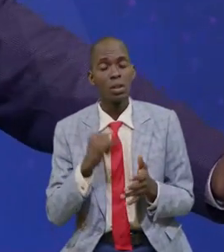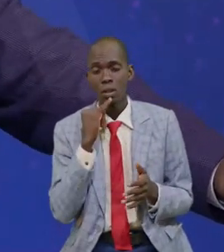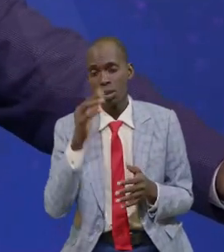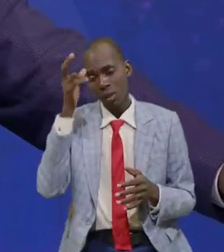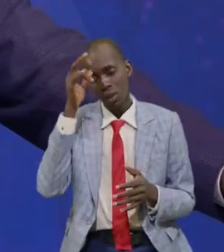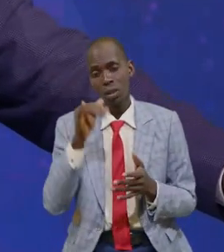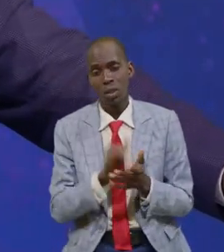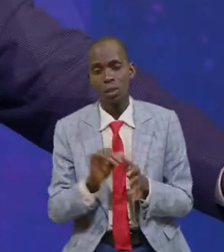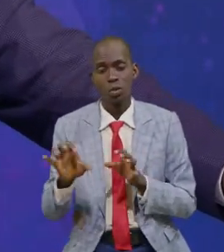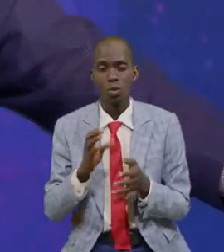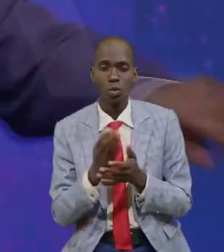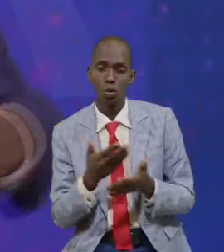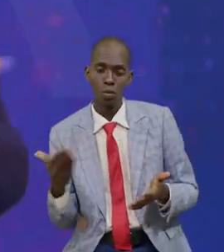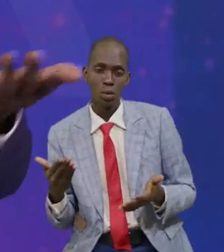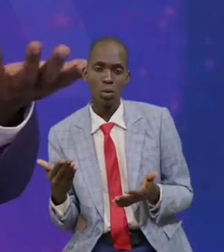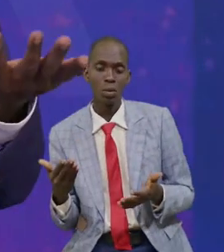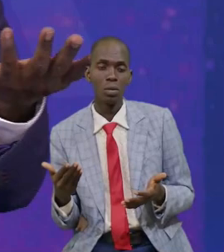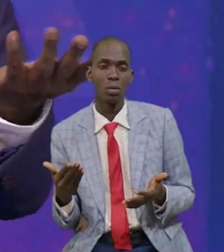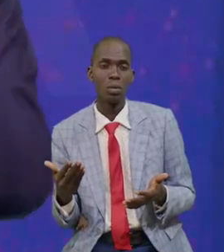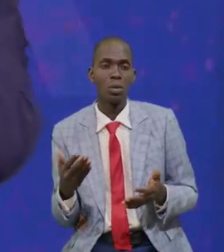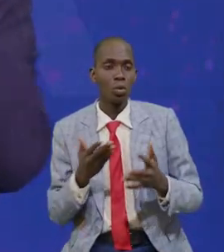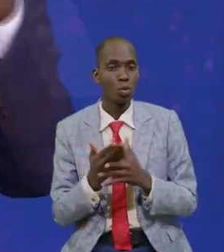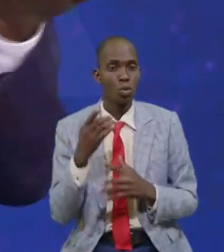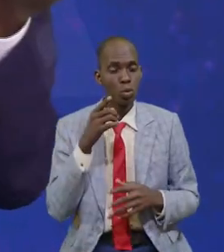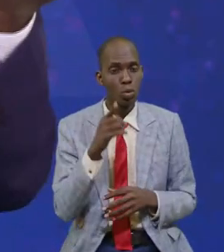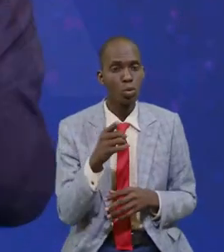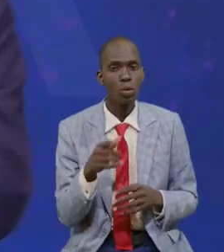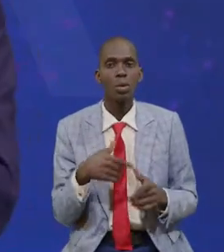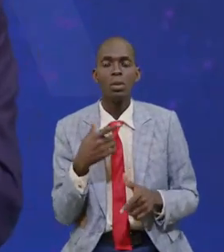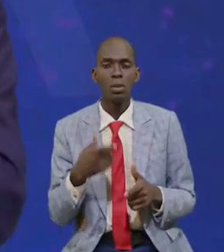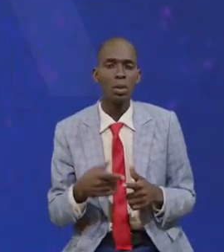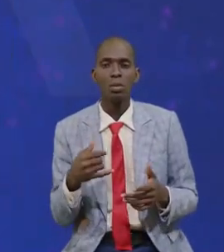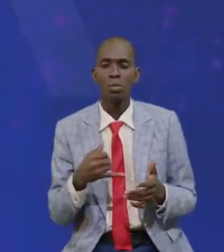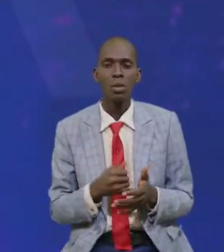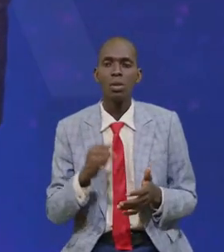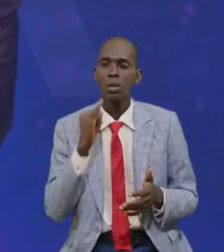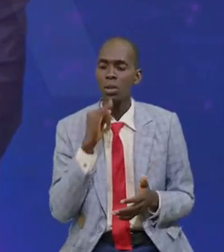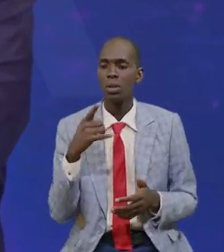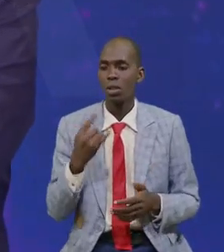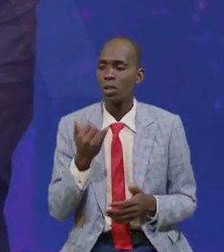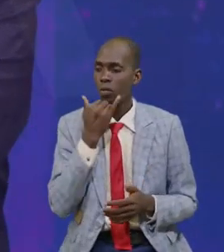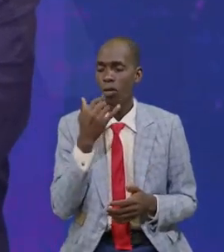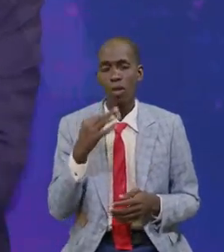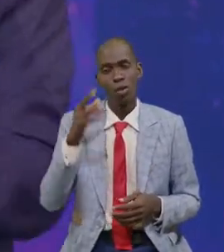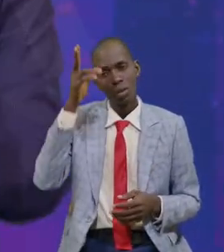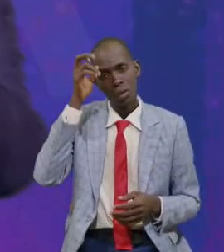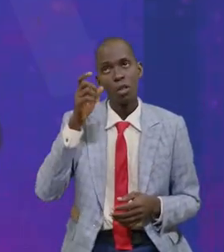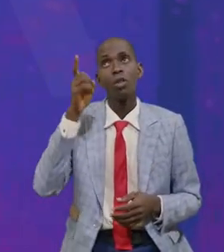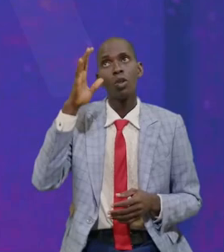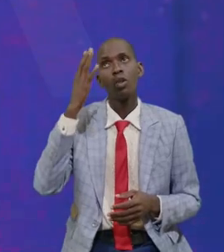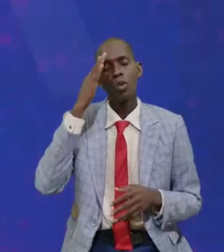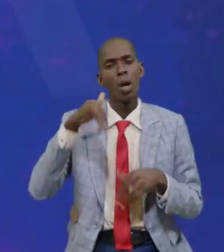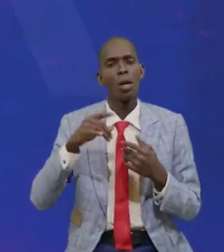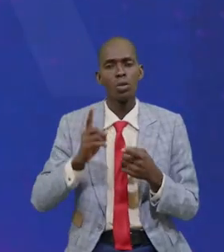will punish that Satan. And if it's not your fault, it's not my fault, it's Satan. God will handle Satan all alone.